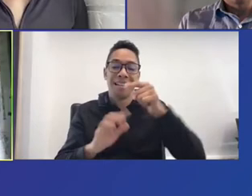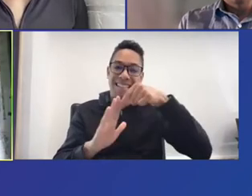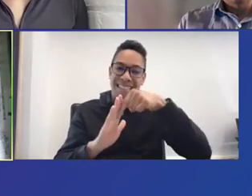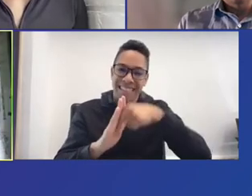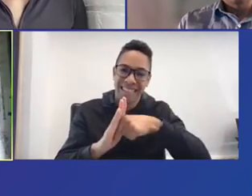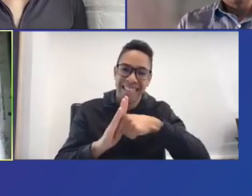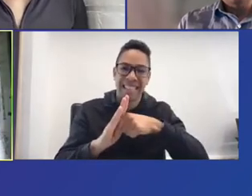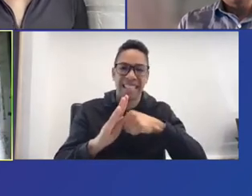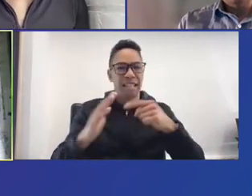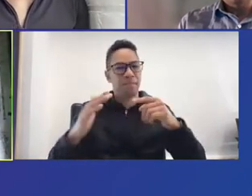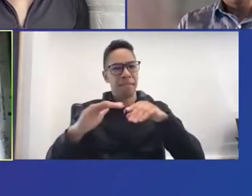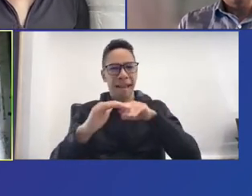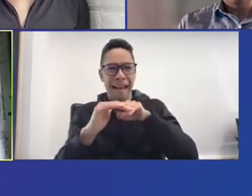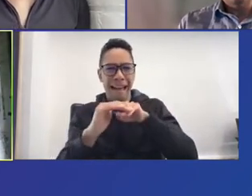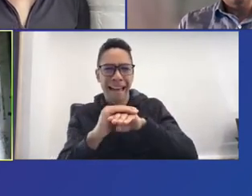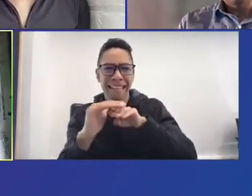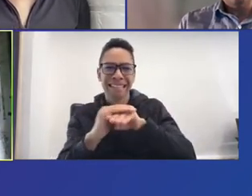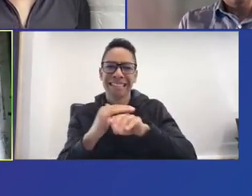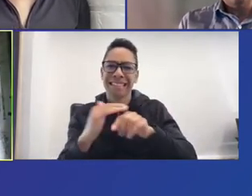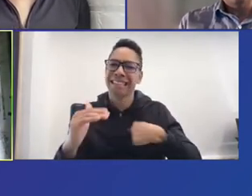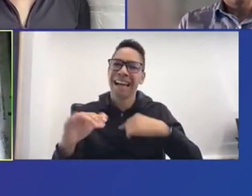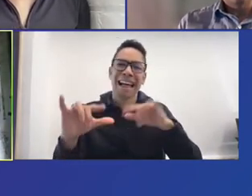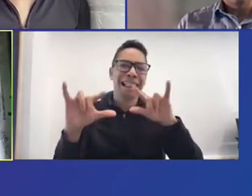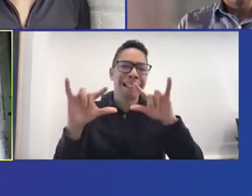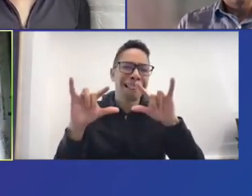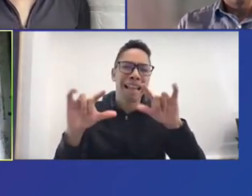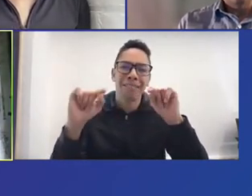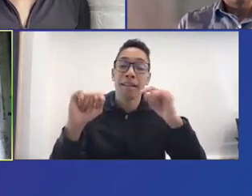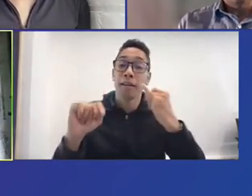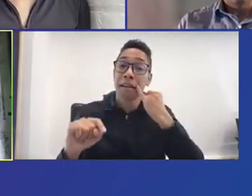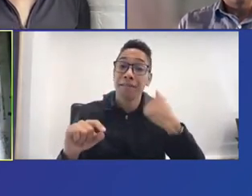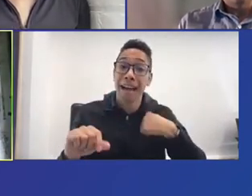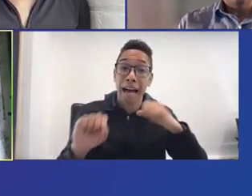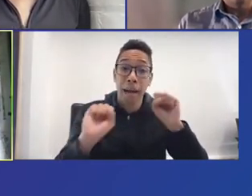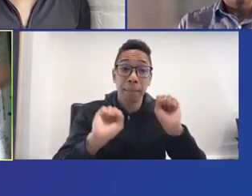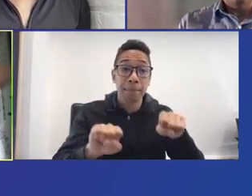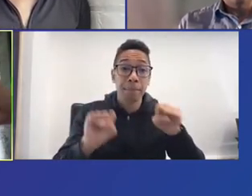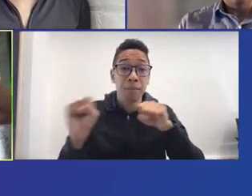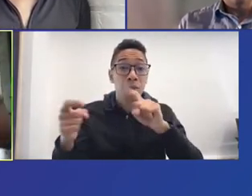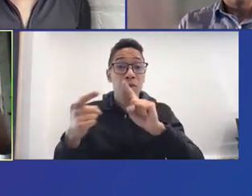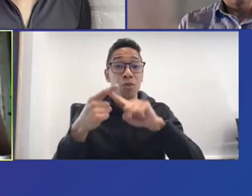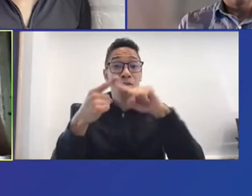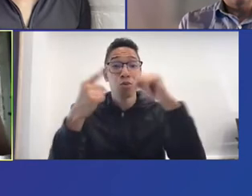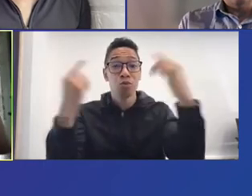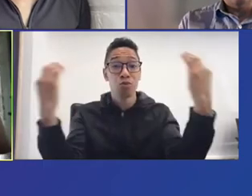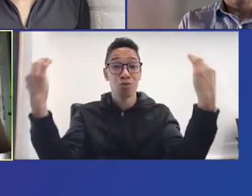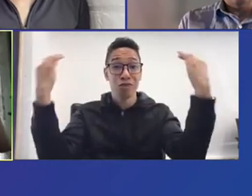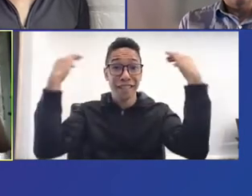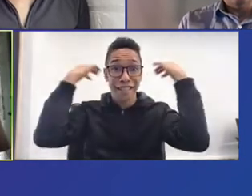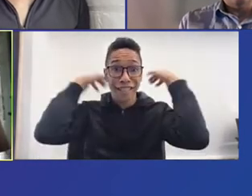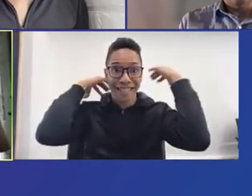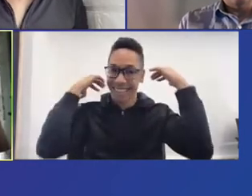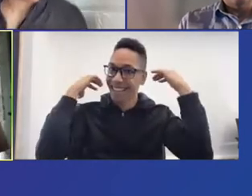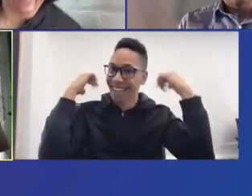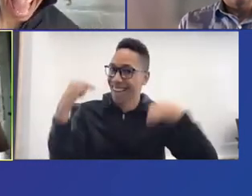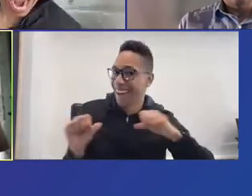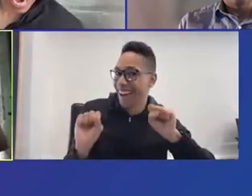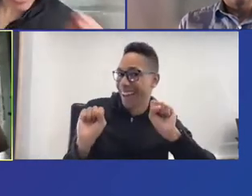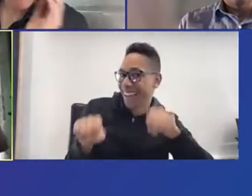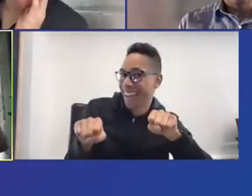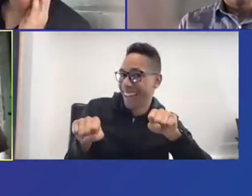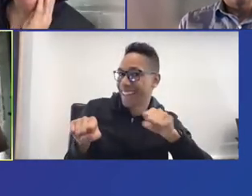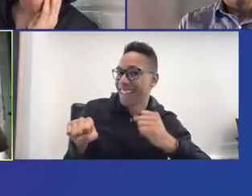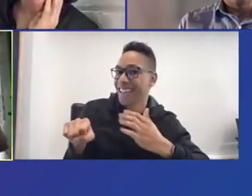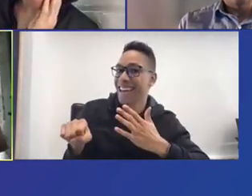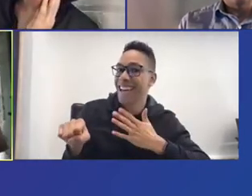accessed. And I love that, like if I had the capacity to even reach behind, and I do, actually my